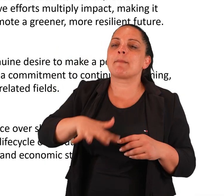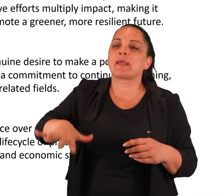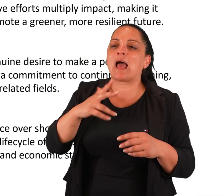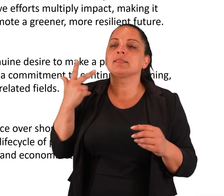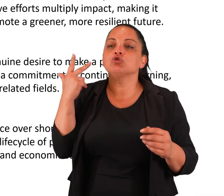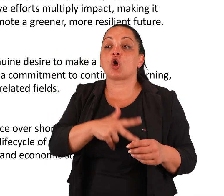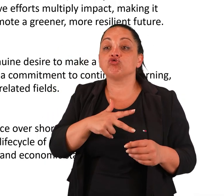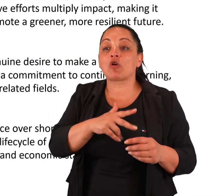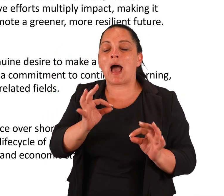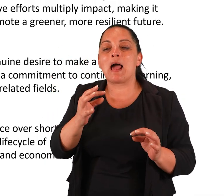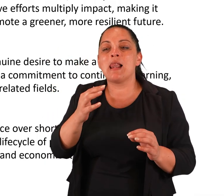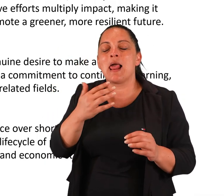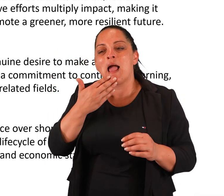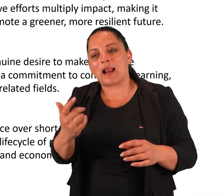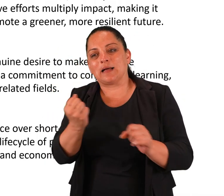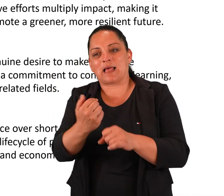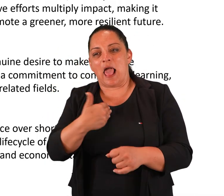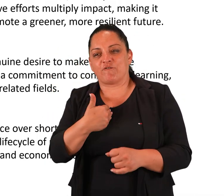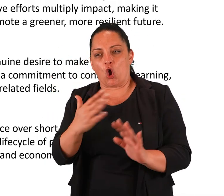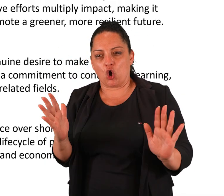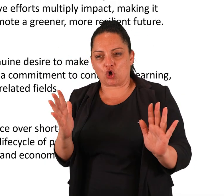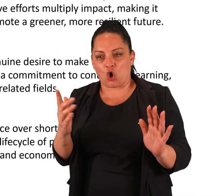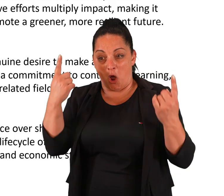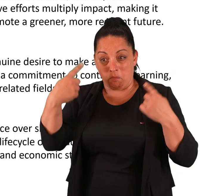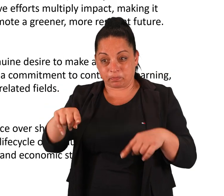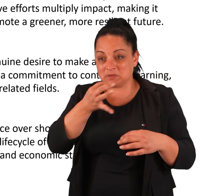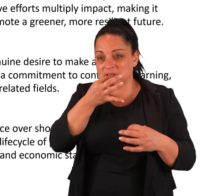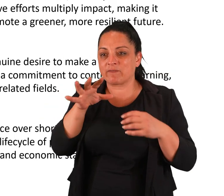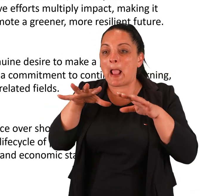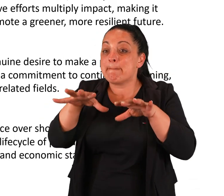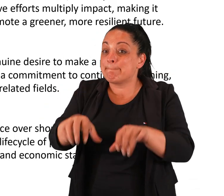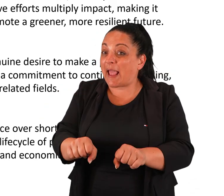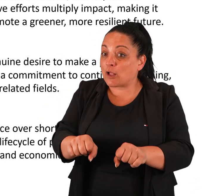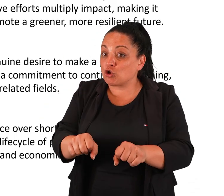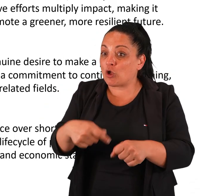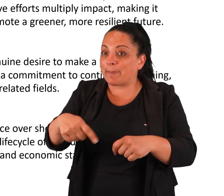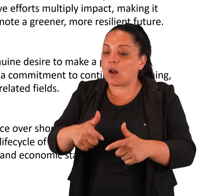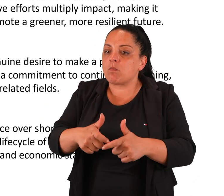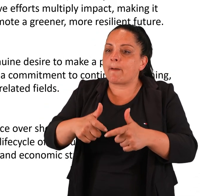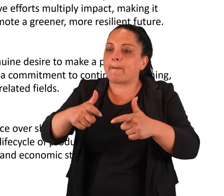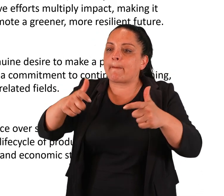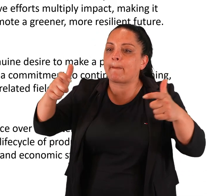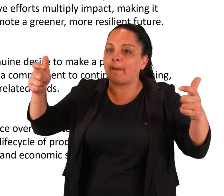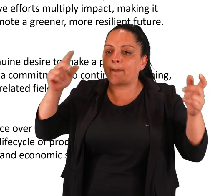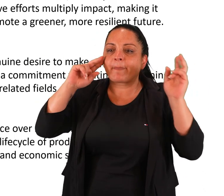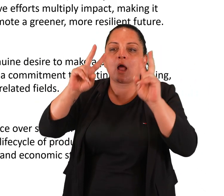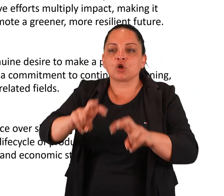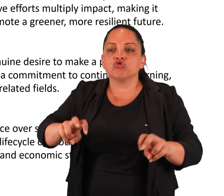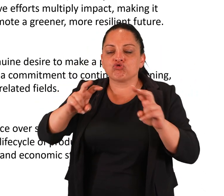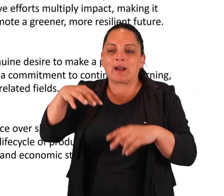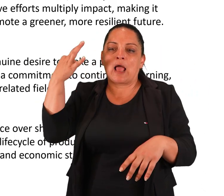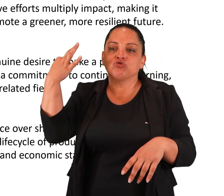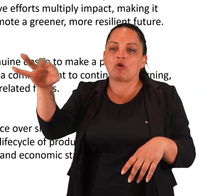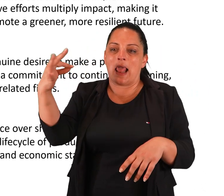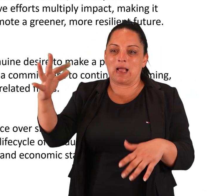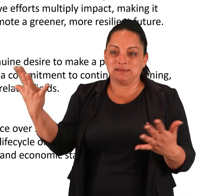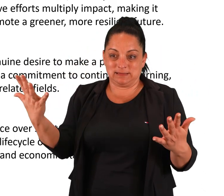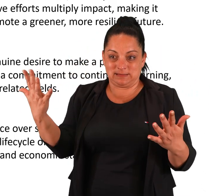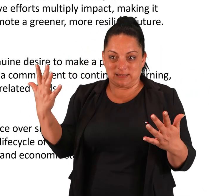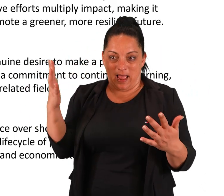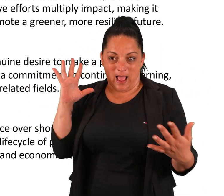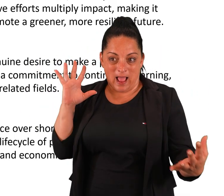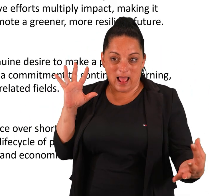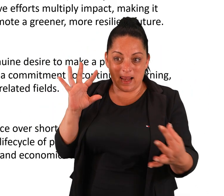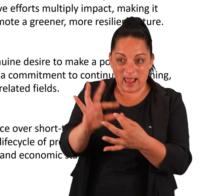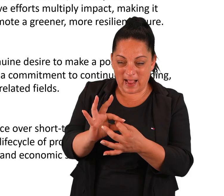work. This reflects a commitment to continuous learning, personal growth, the pursuit of an excellence